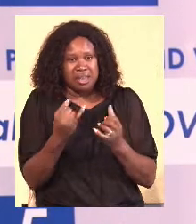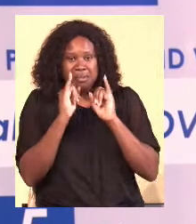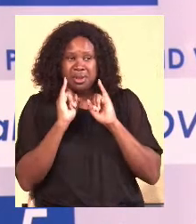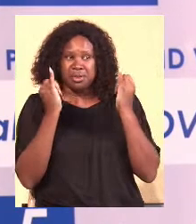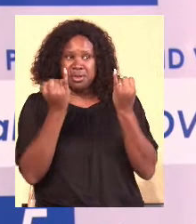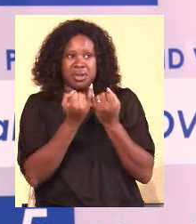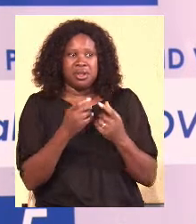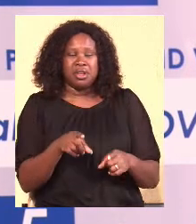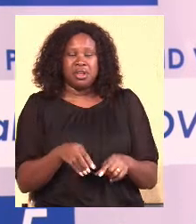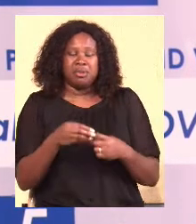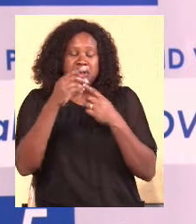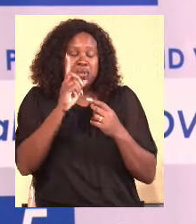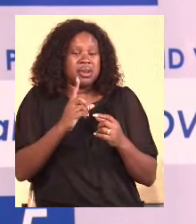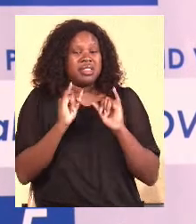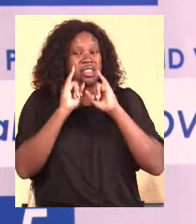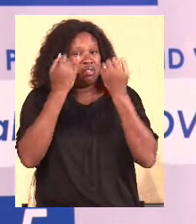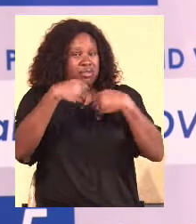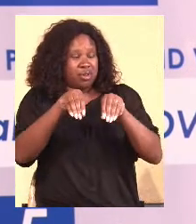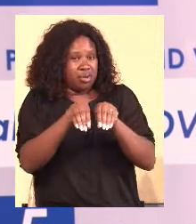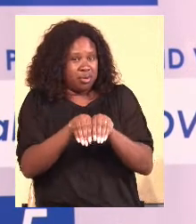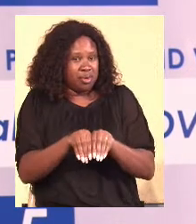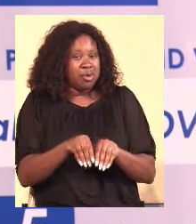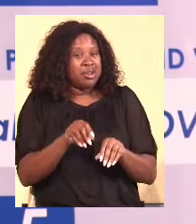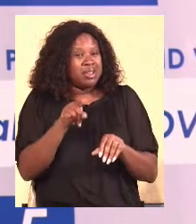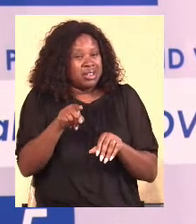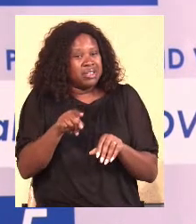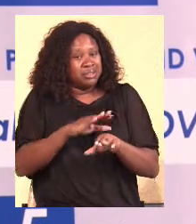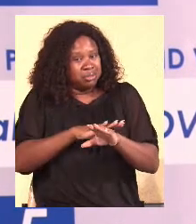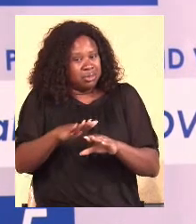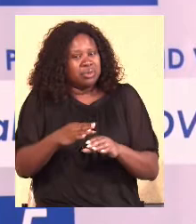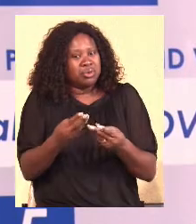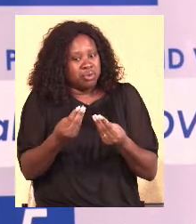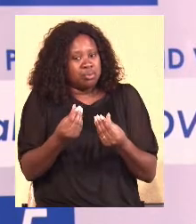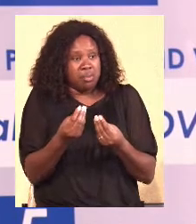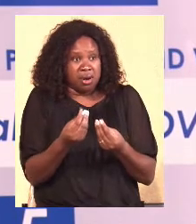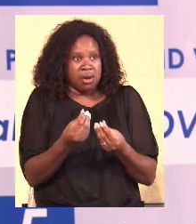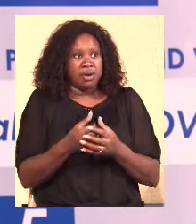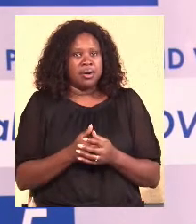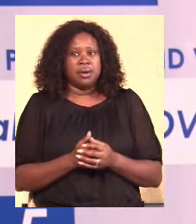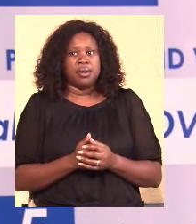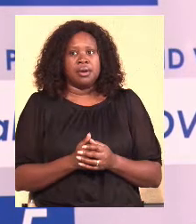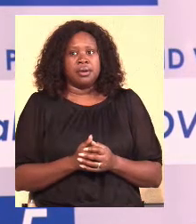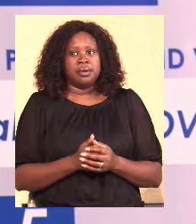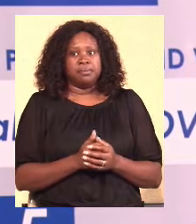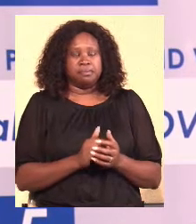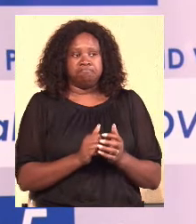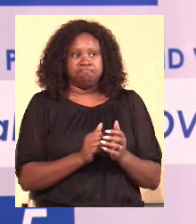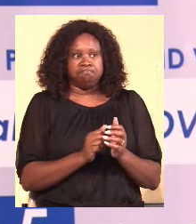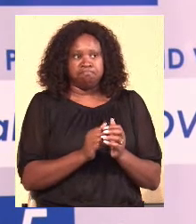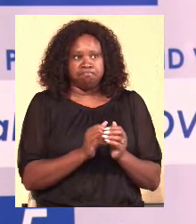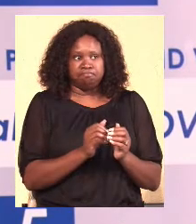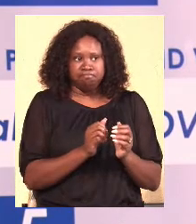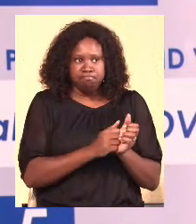the institutions are putting in place. These measures cost money. They're willing to park their modules, but still pay